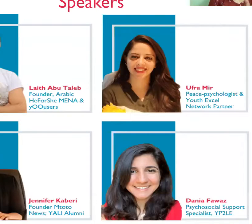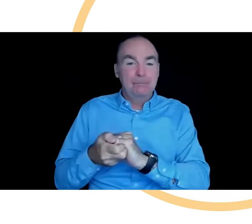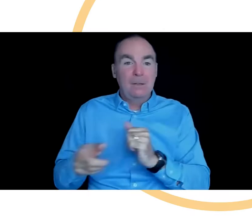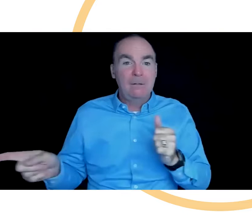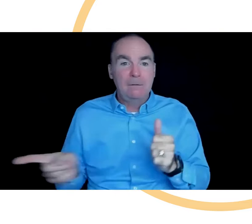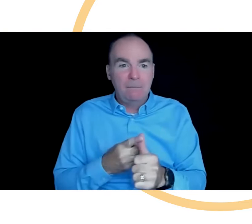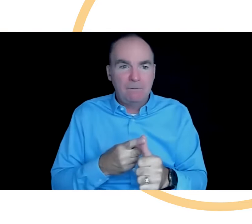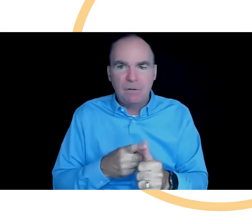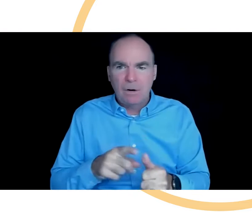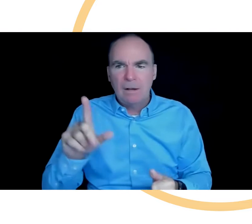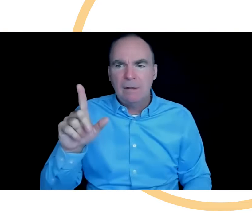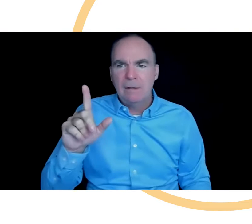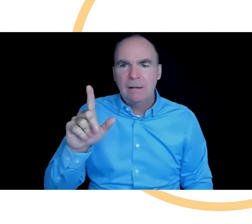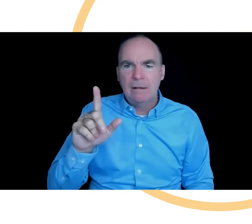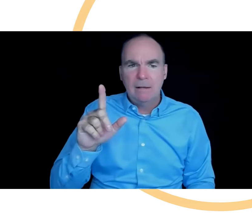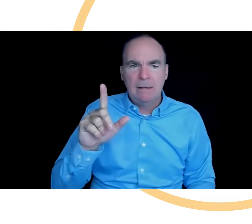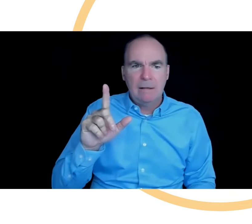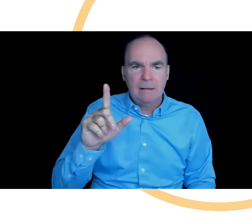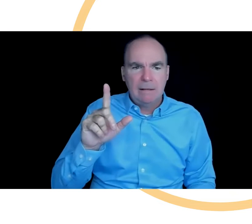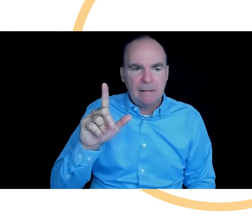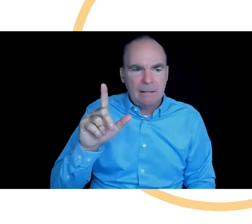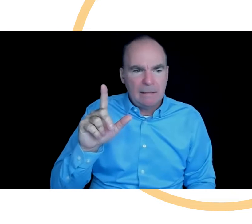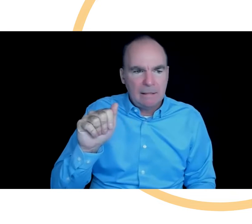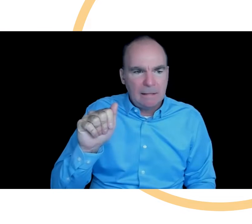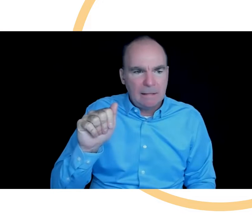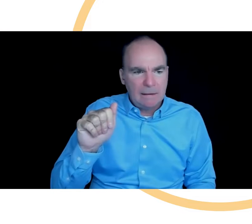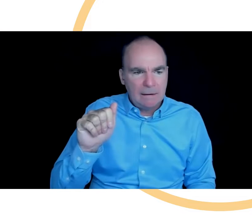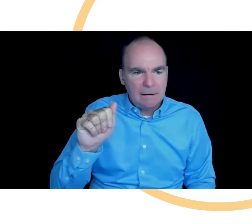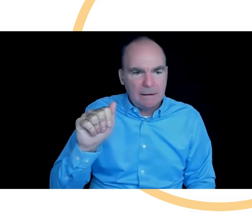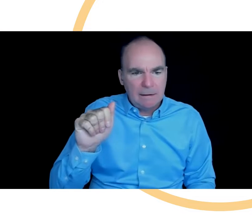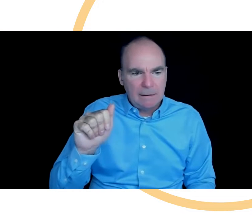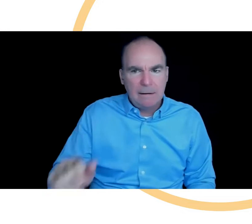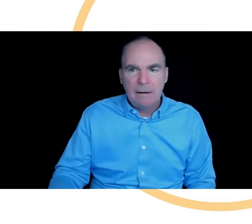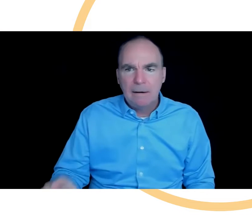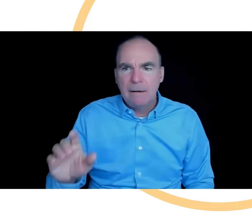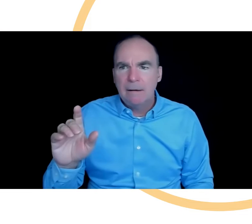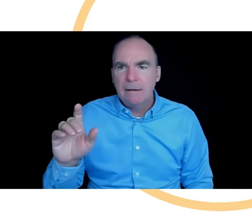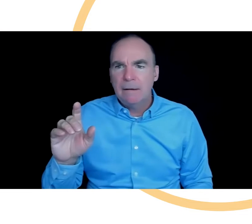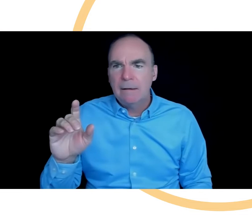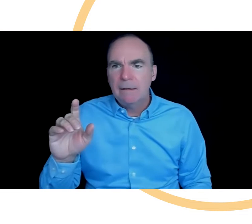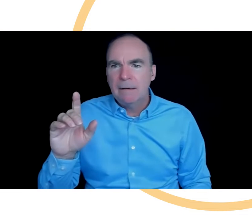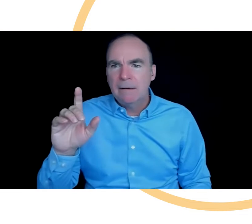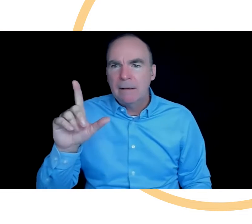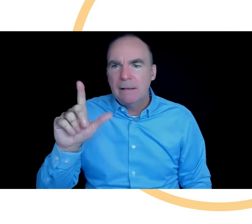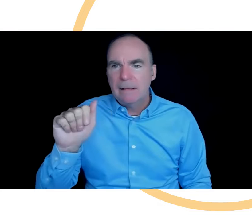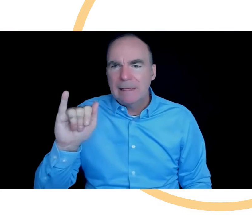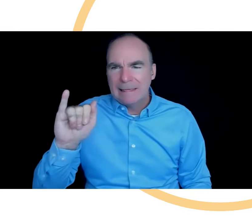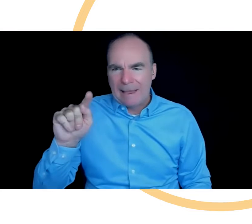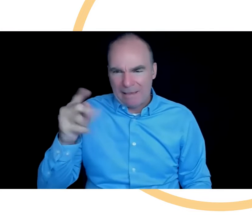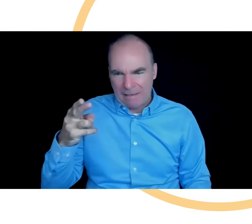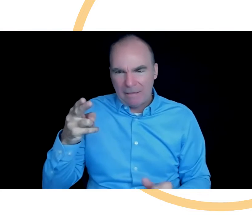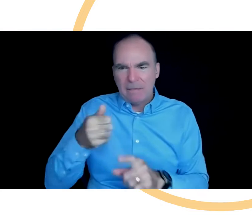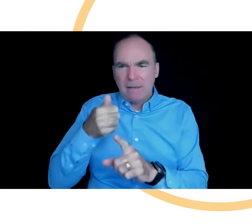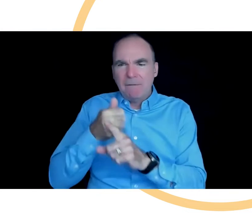Leif Abu Talib. Leif is the founder of Arabic He for She, a solidarity movement for gender